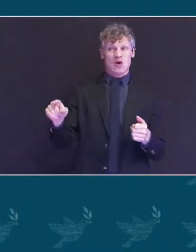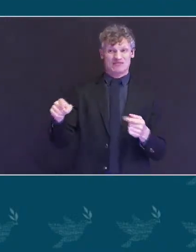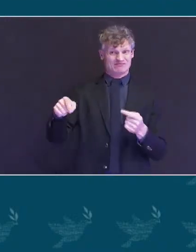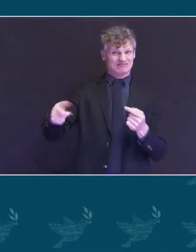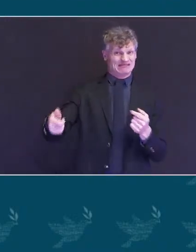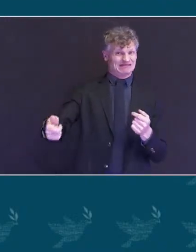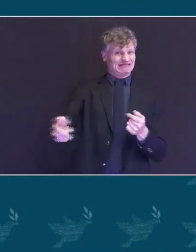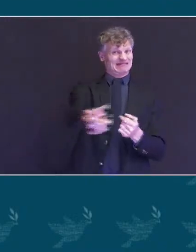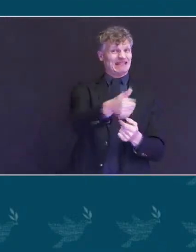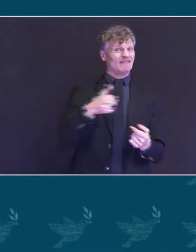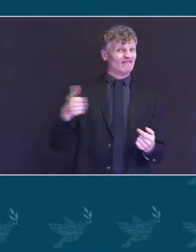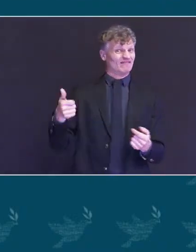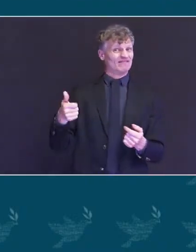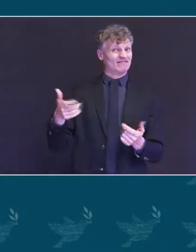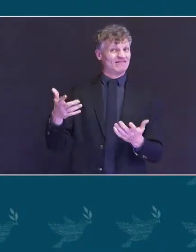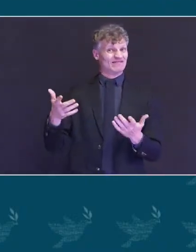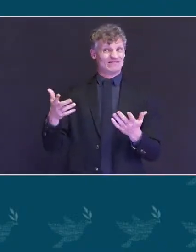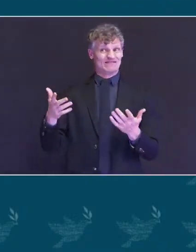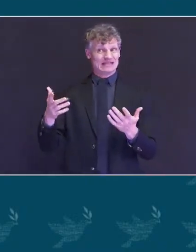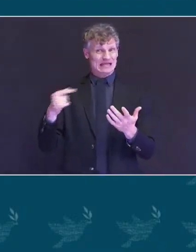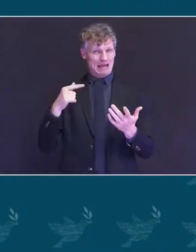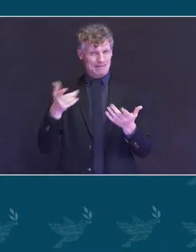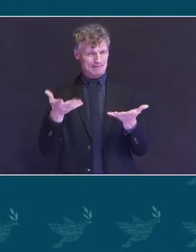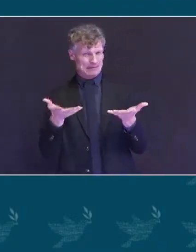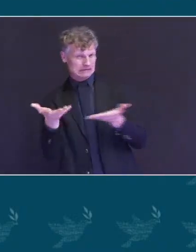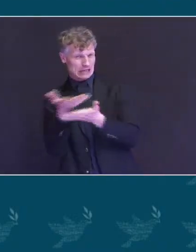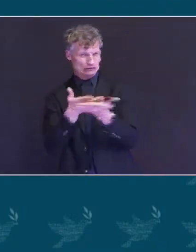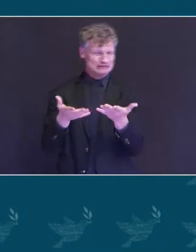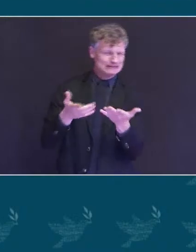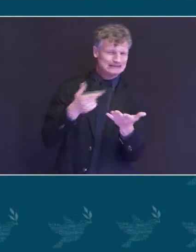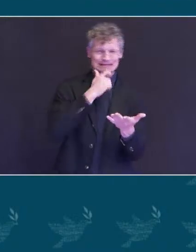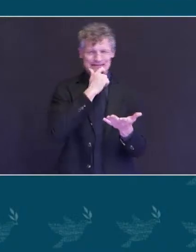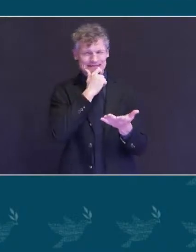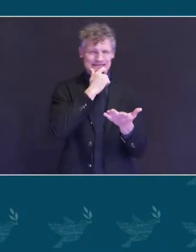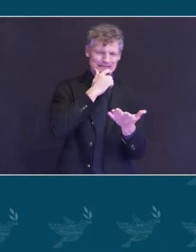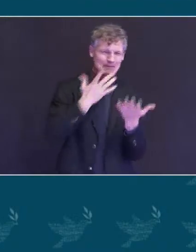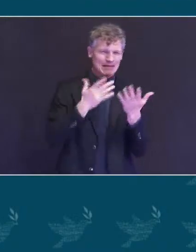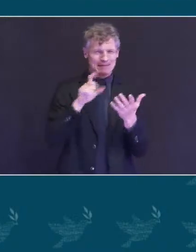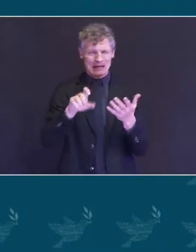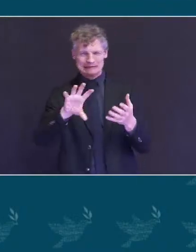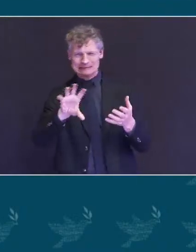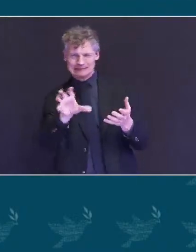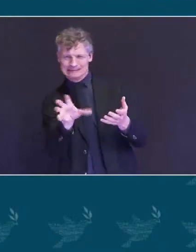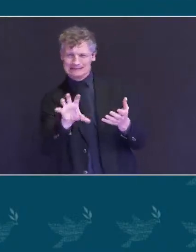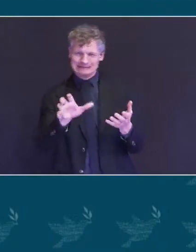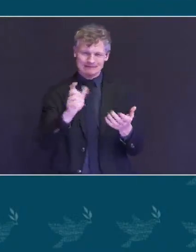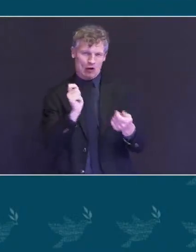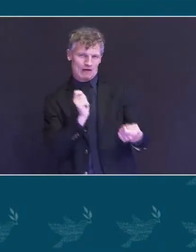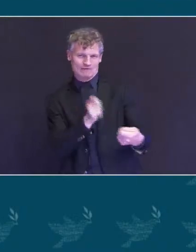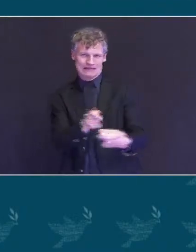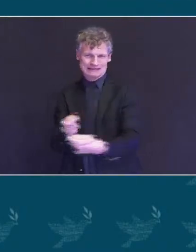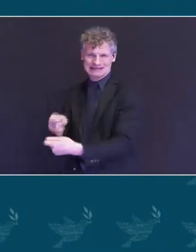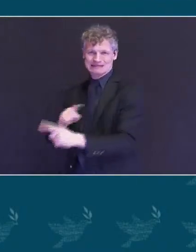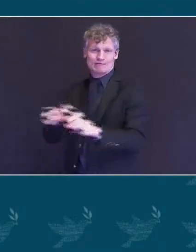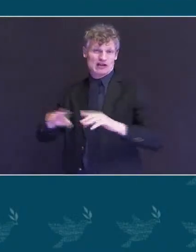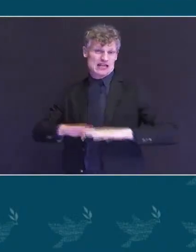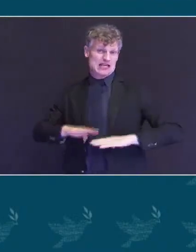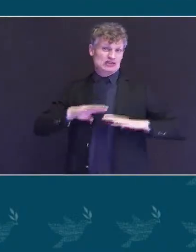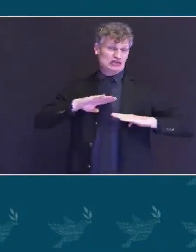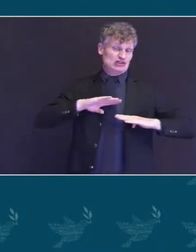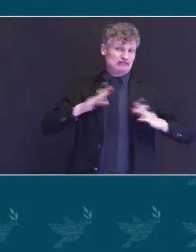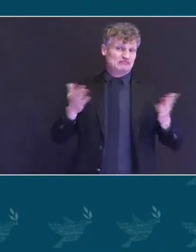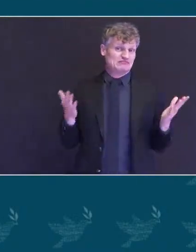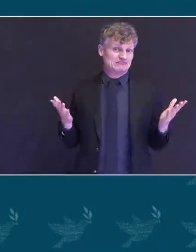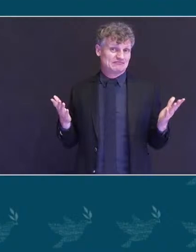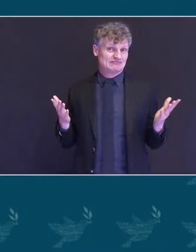to trust each other, and to flag if there's something that is not needed on the platform, then it can be taken down. But you